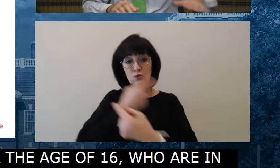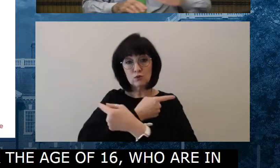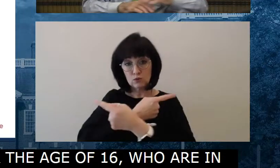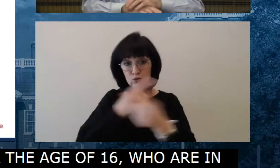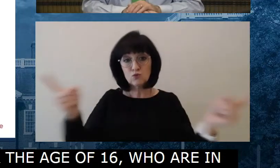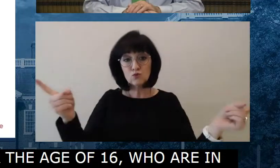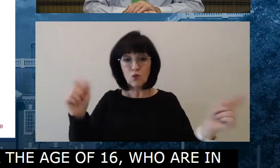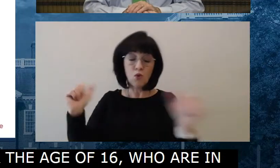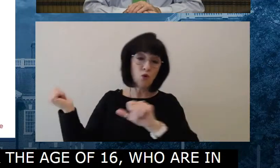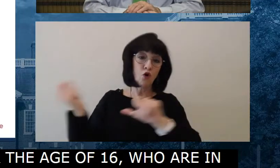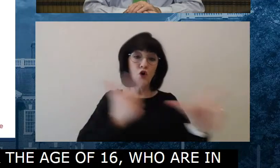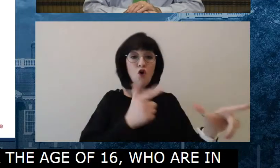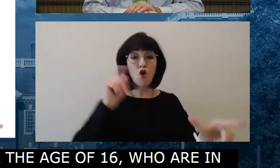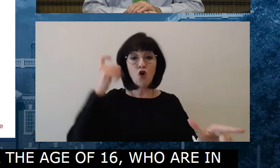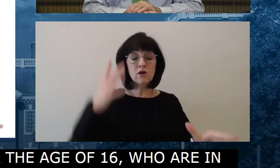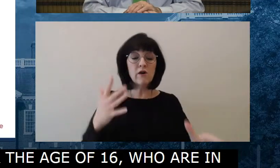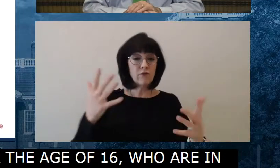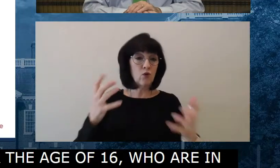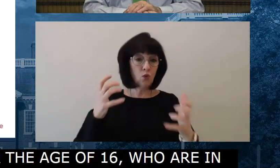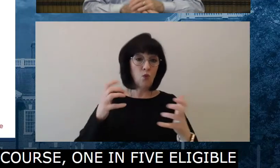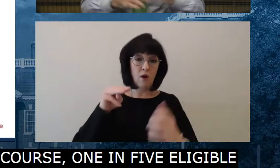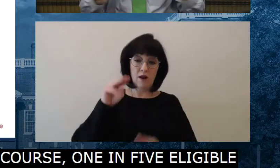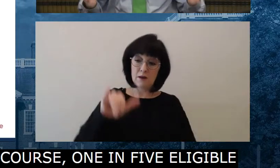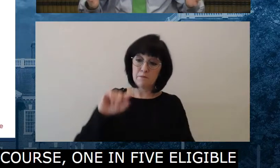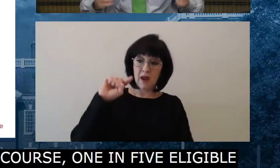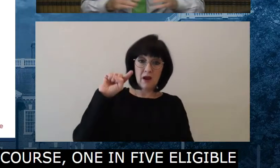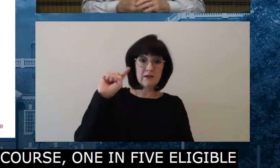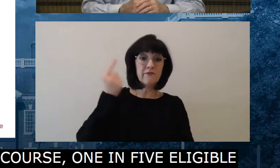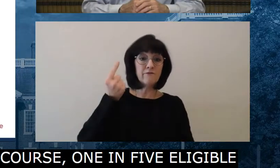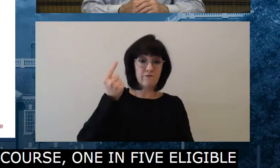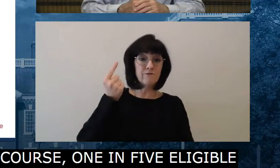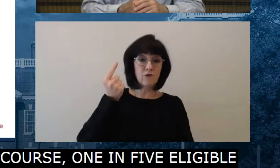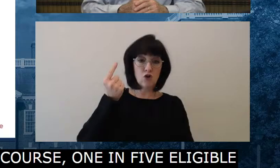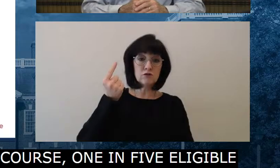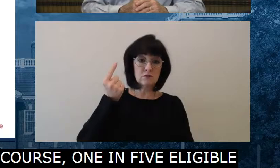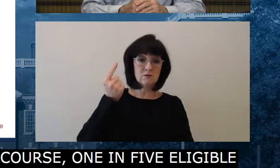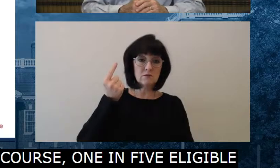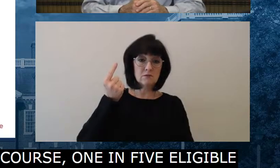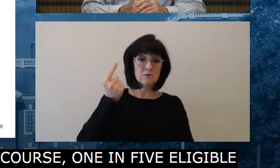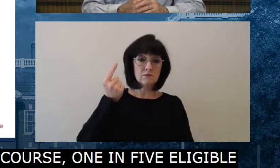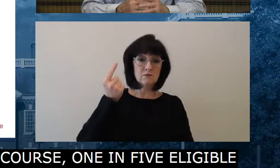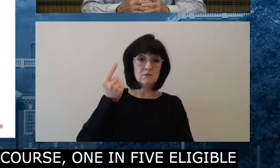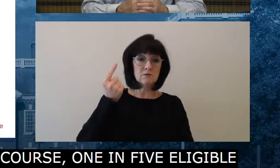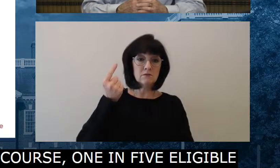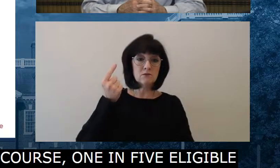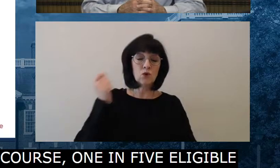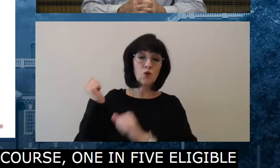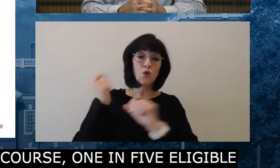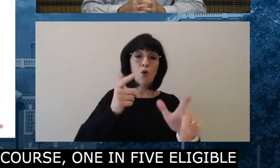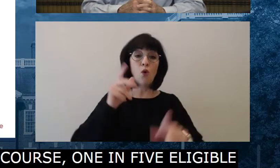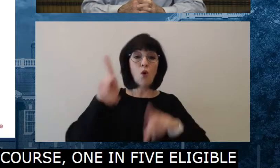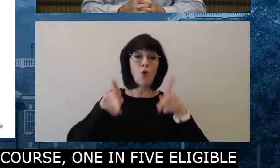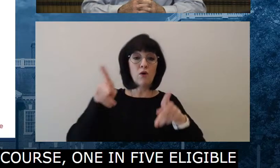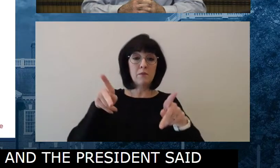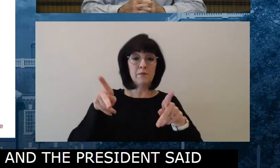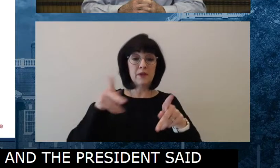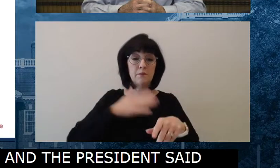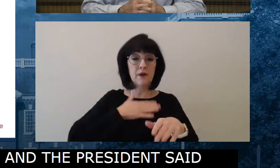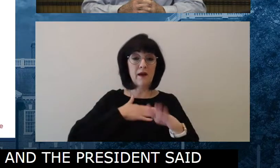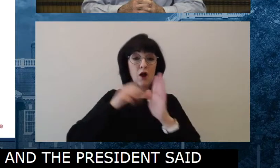by May 1st, he wants all Americans, all residents of our state, to have